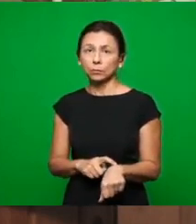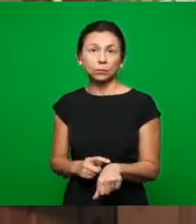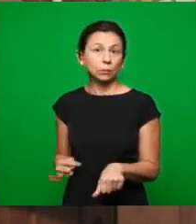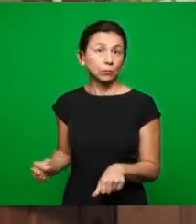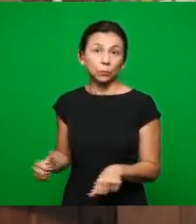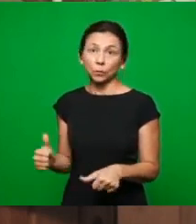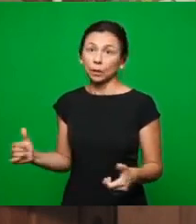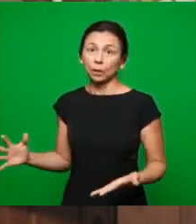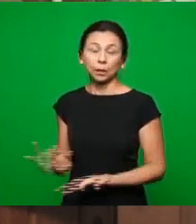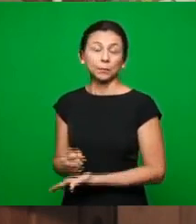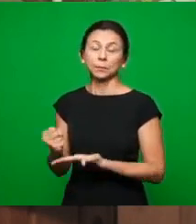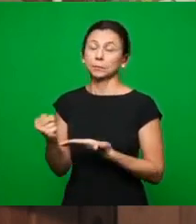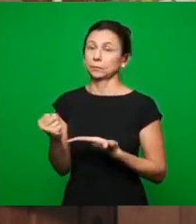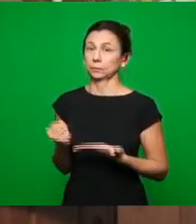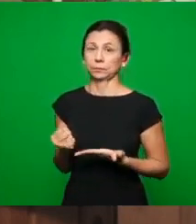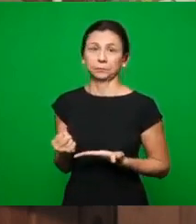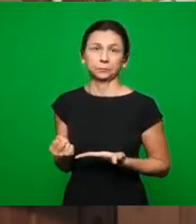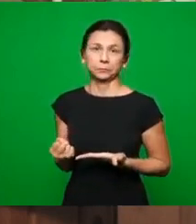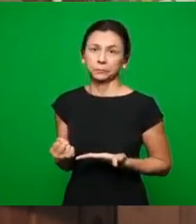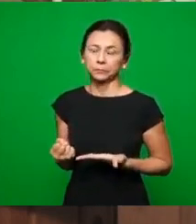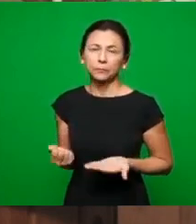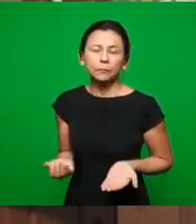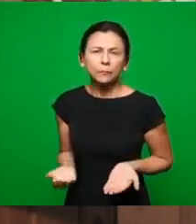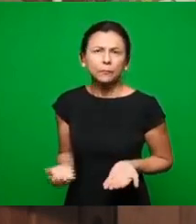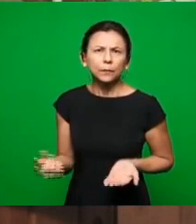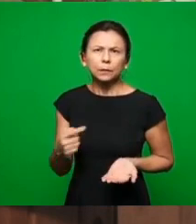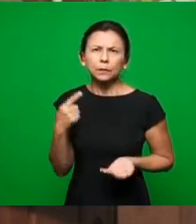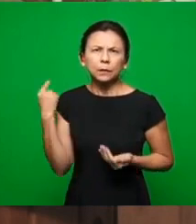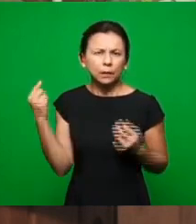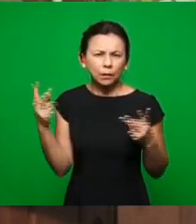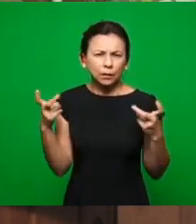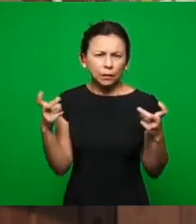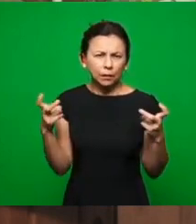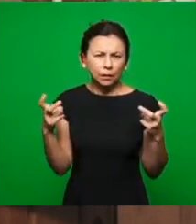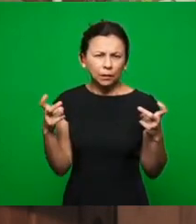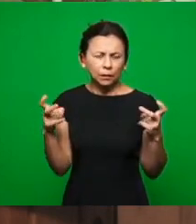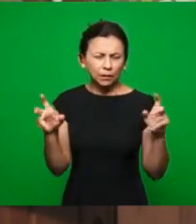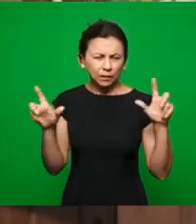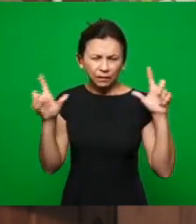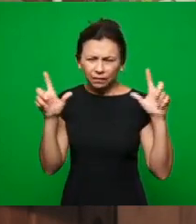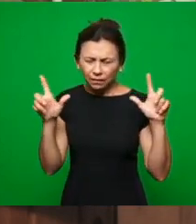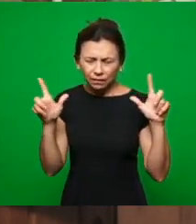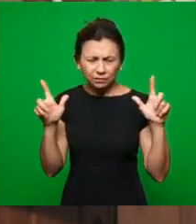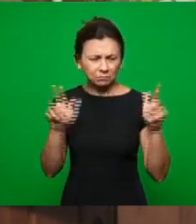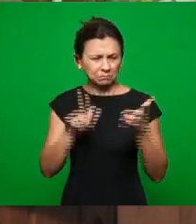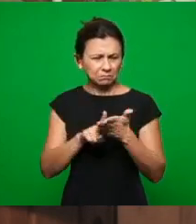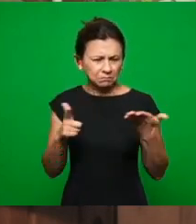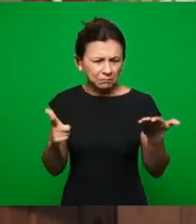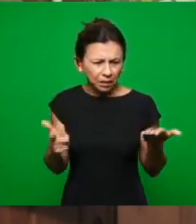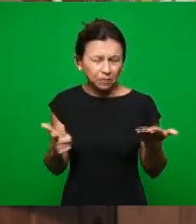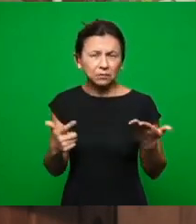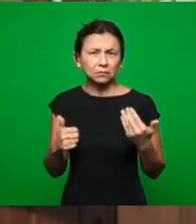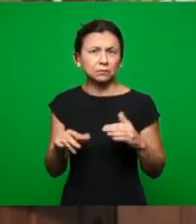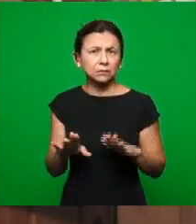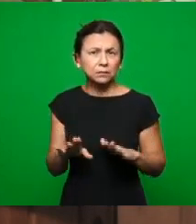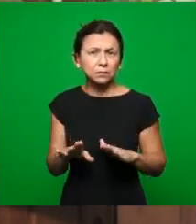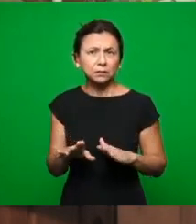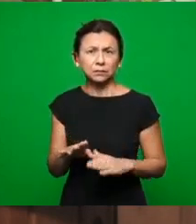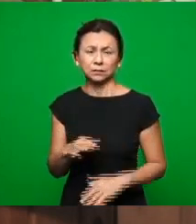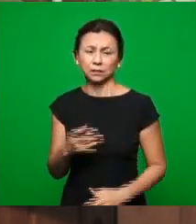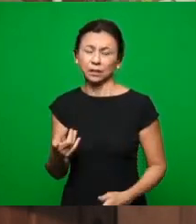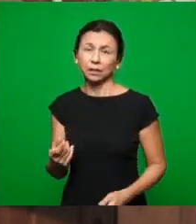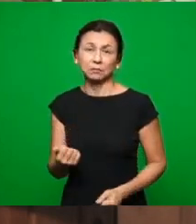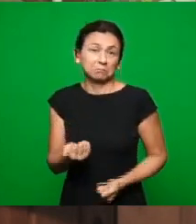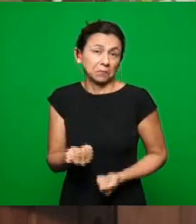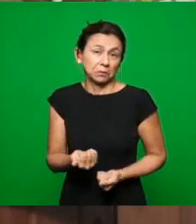rapture of the church. So what is ahead of us It's not the circumstances that are